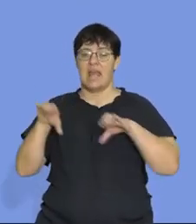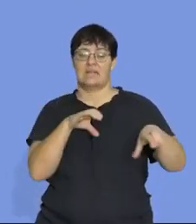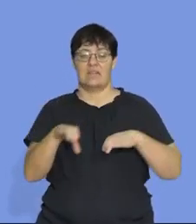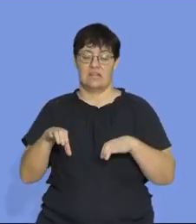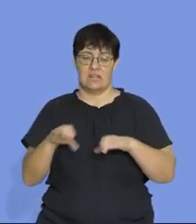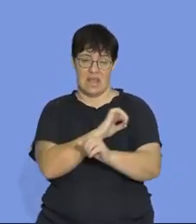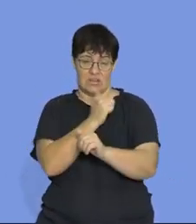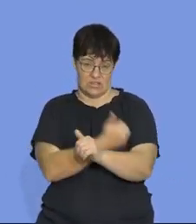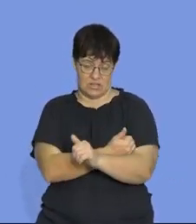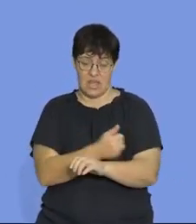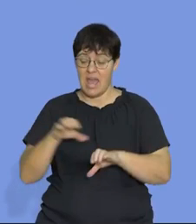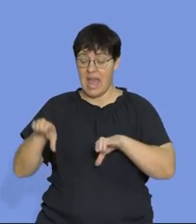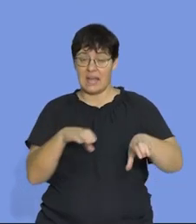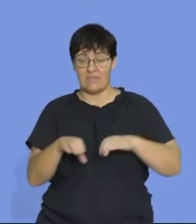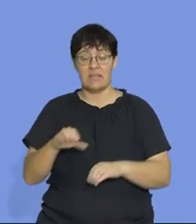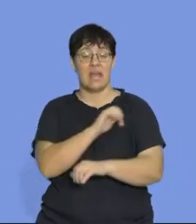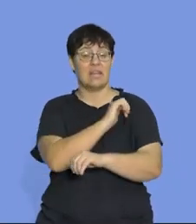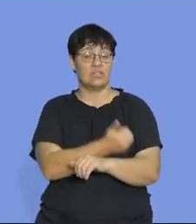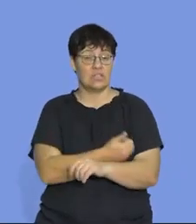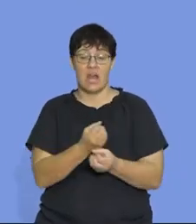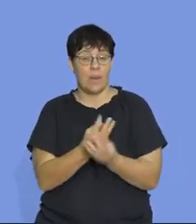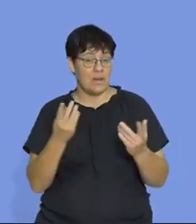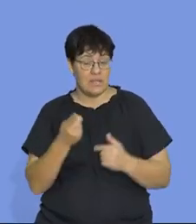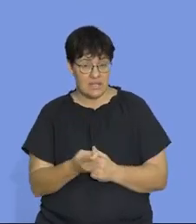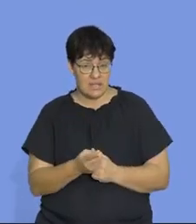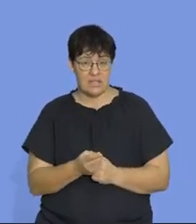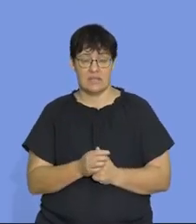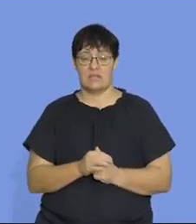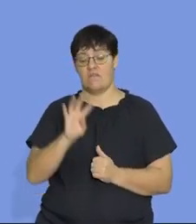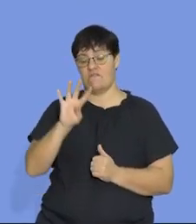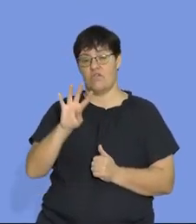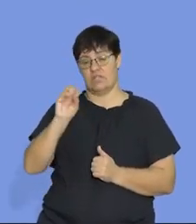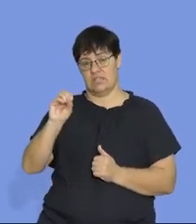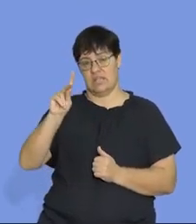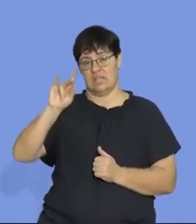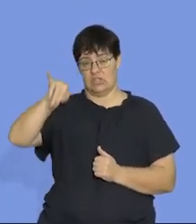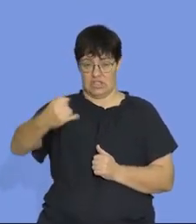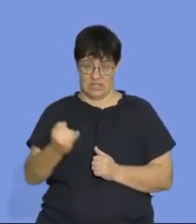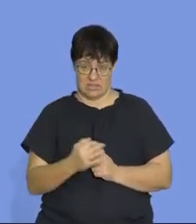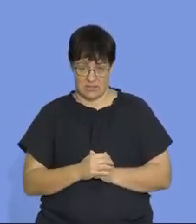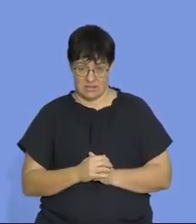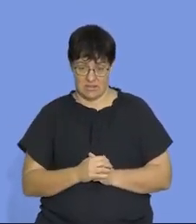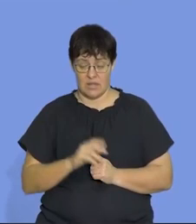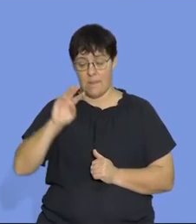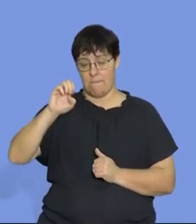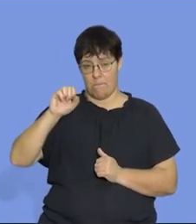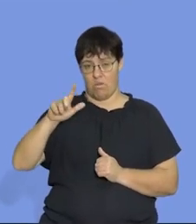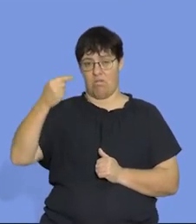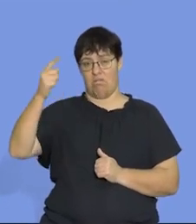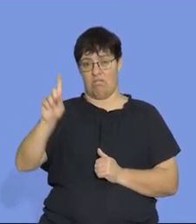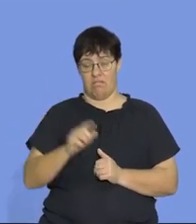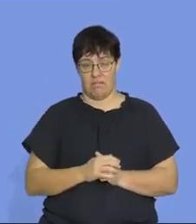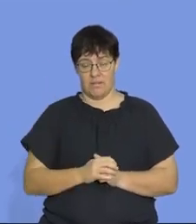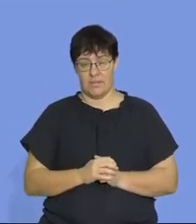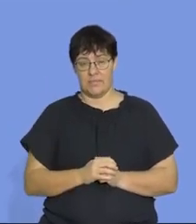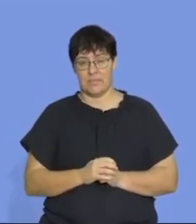our activation energy in this case is actually equals to 40 kilojoules per mole, right?